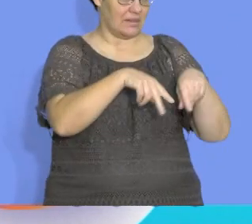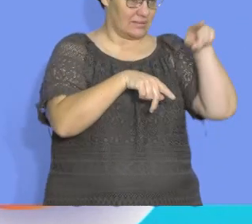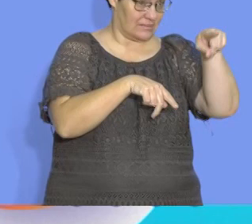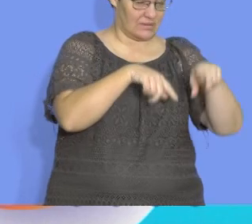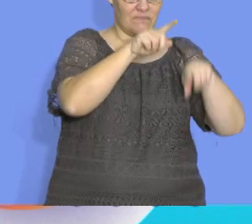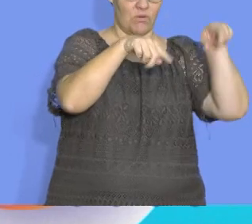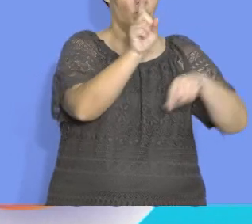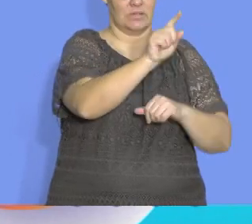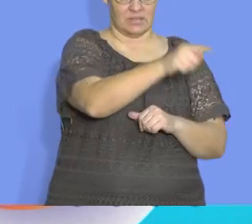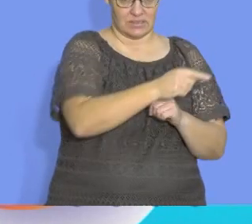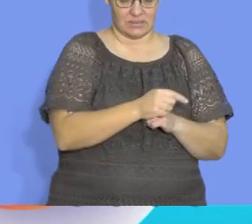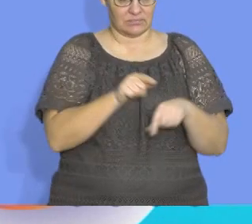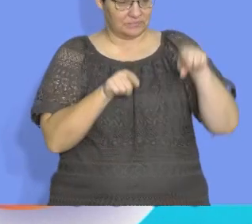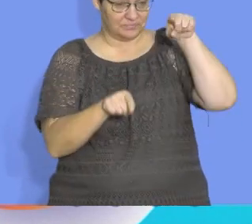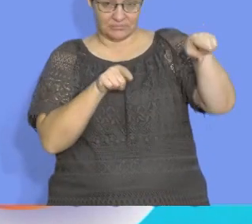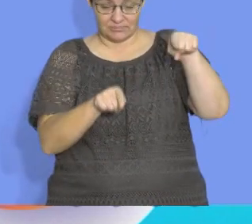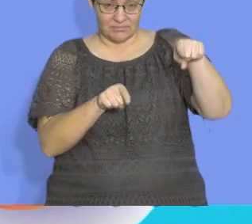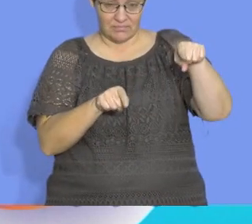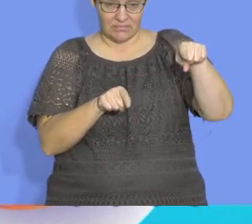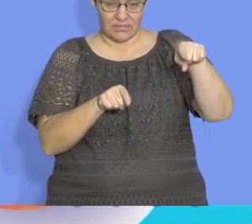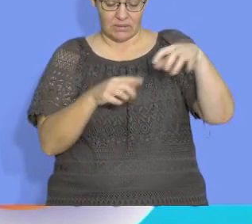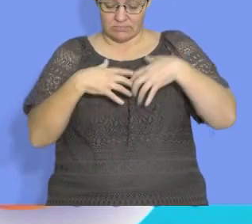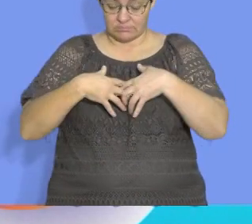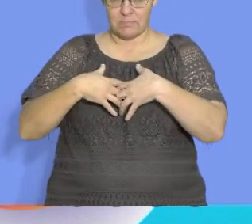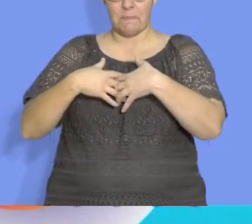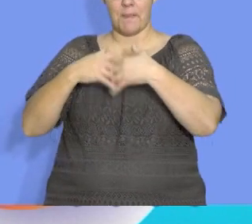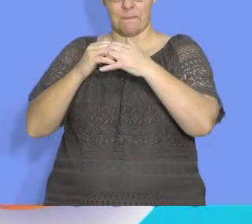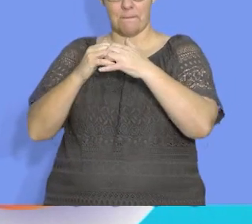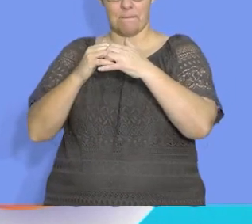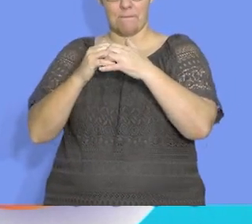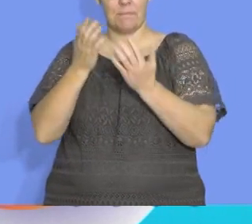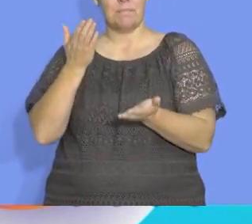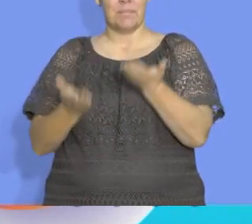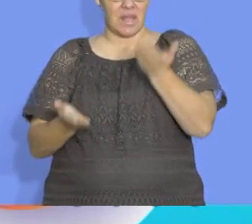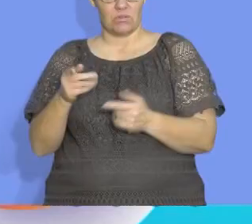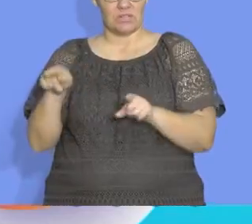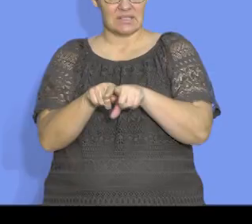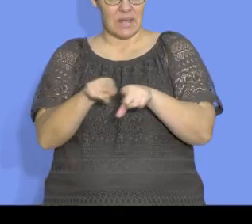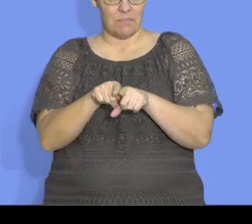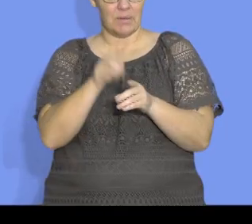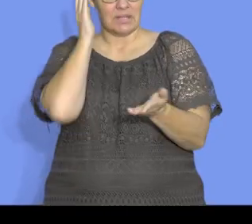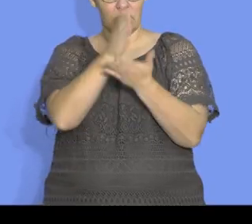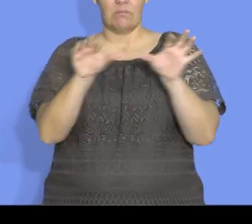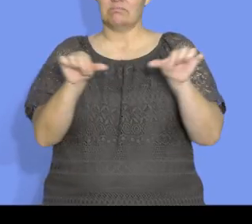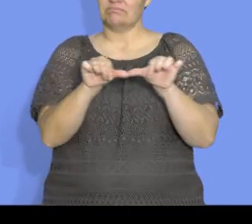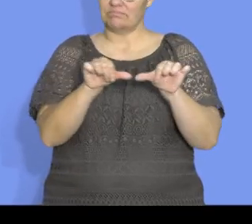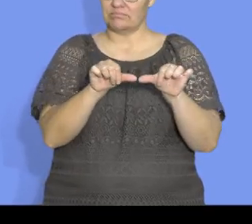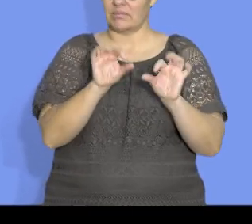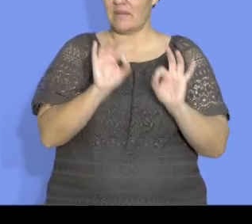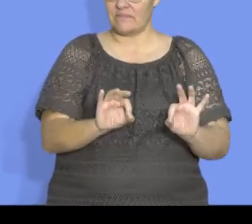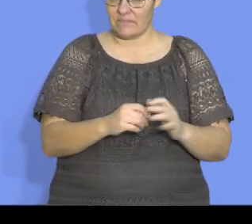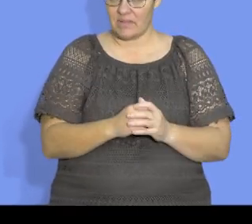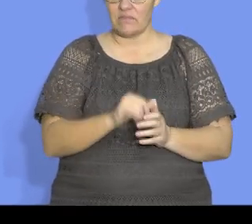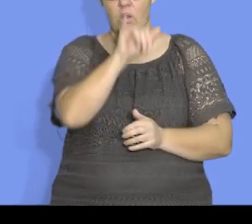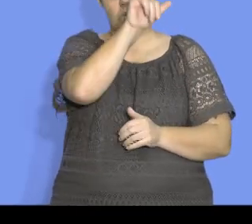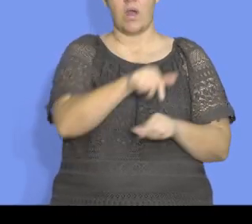dependent variable. If those two things form together in an equation like a directly proportional relationship